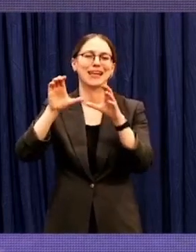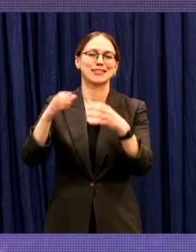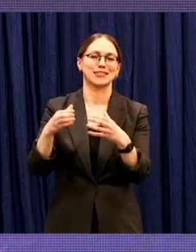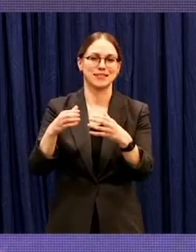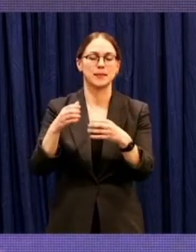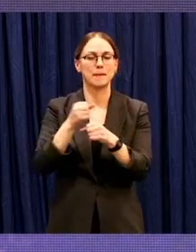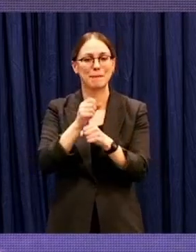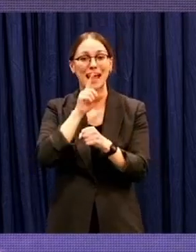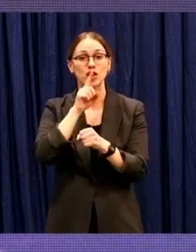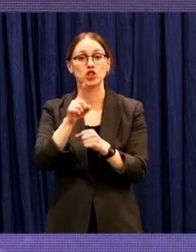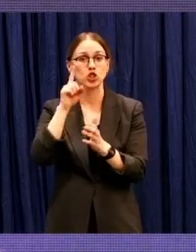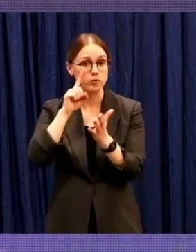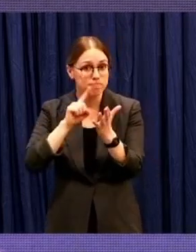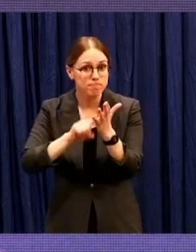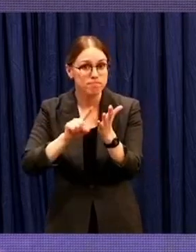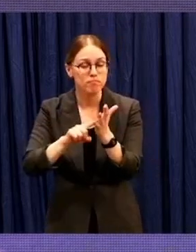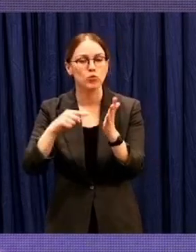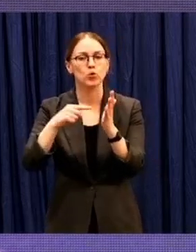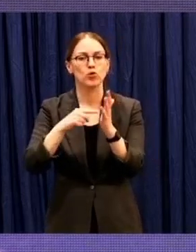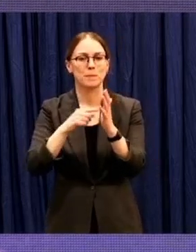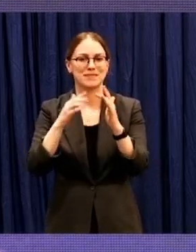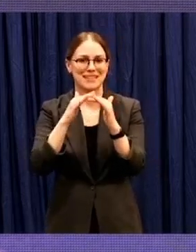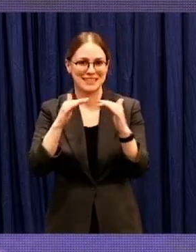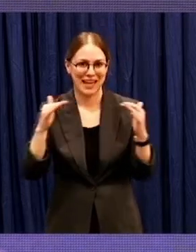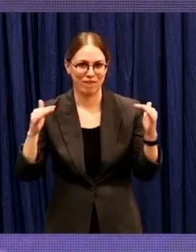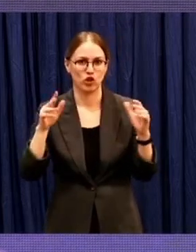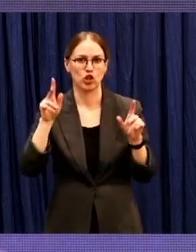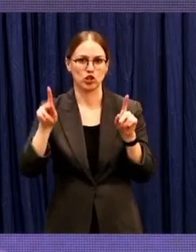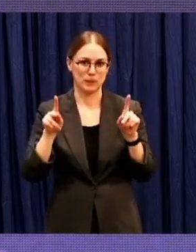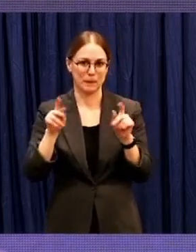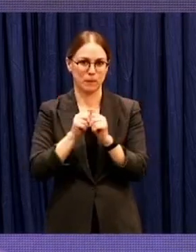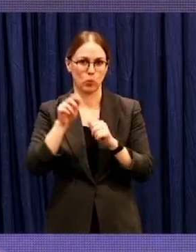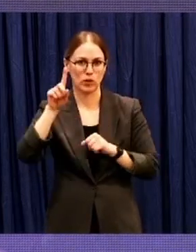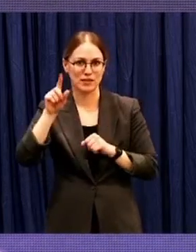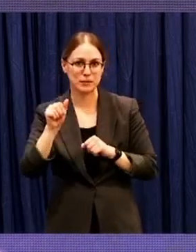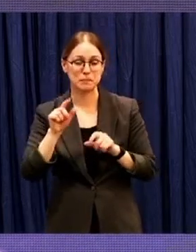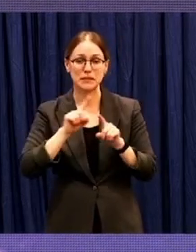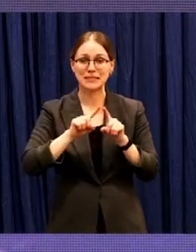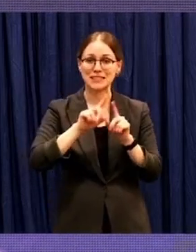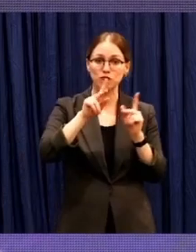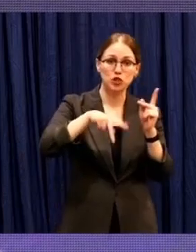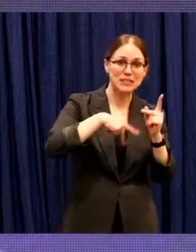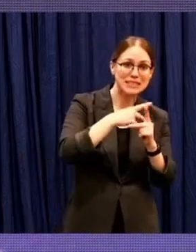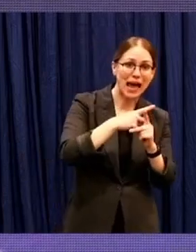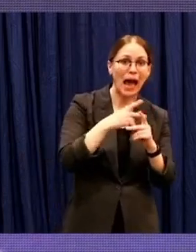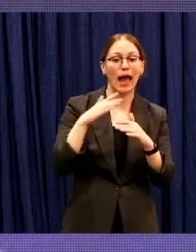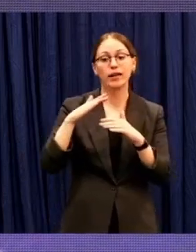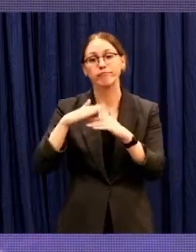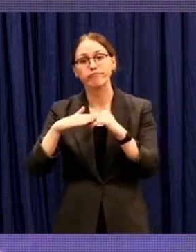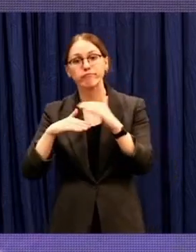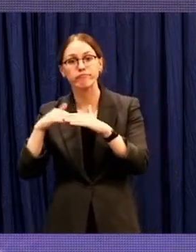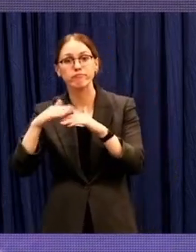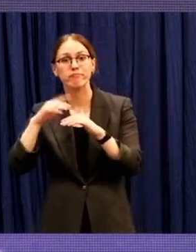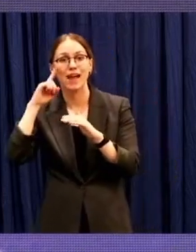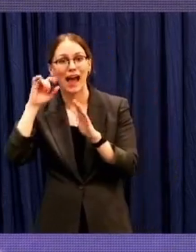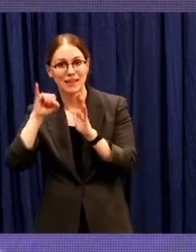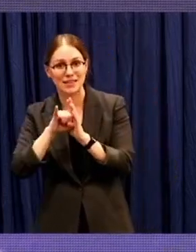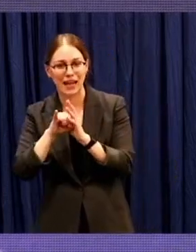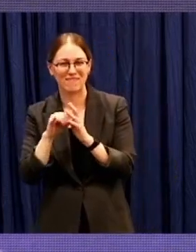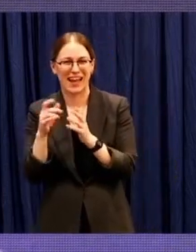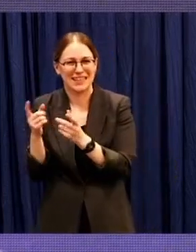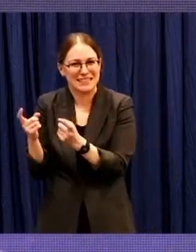disabilities, including diverse disability types and people with intersecting identities, and modify their datasets